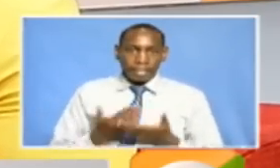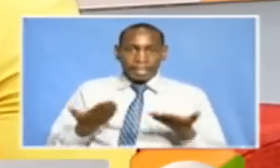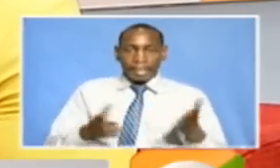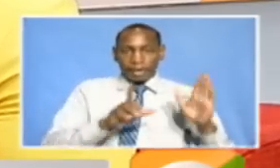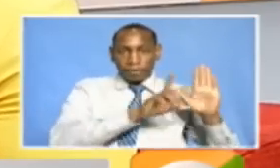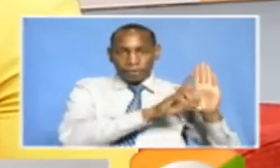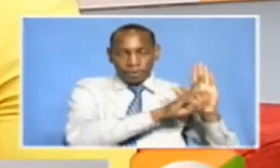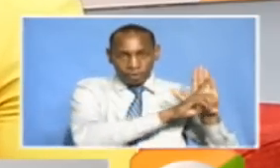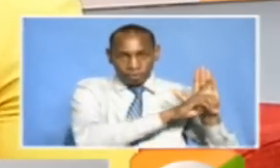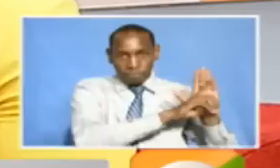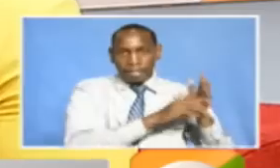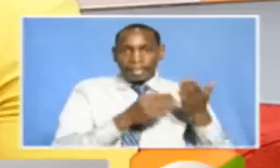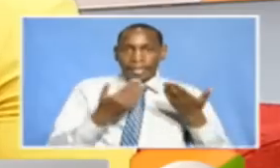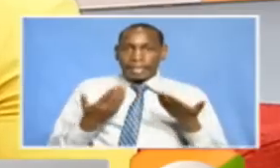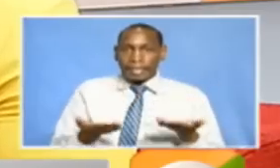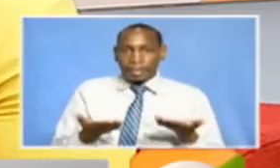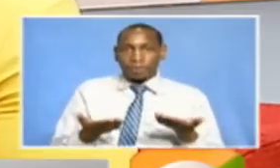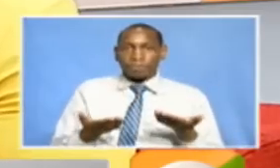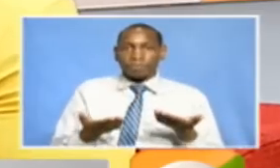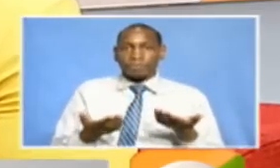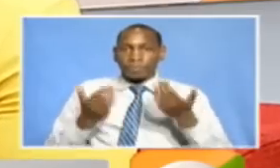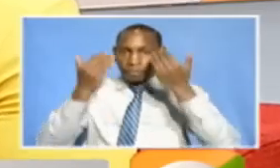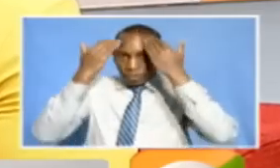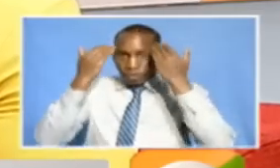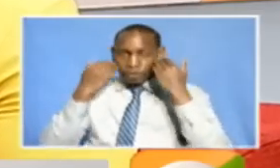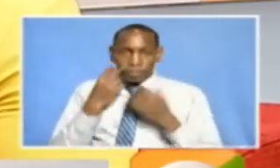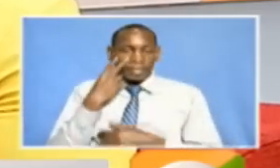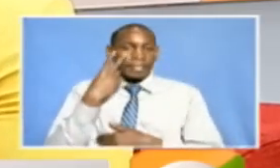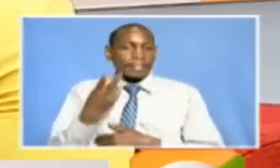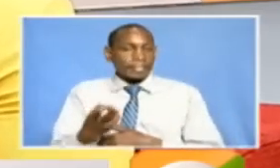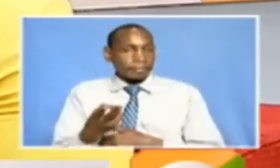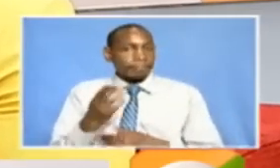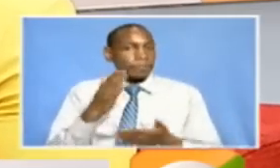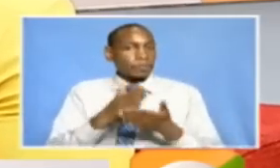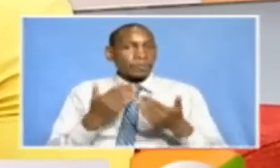litigation, those are the elements that a prosecutor will look at to